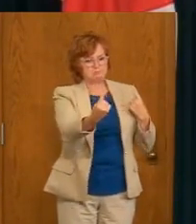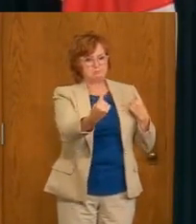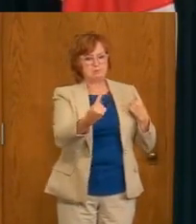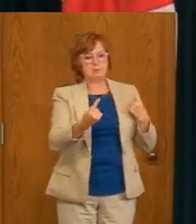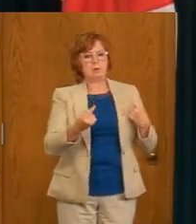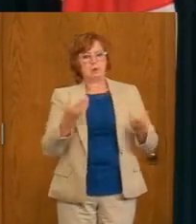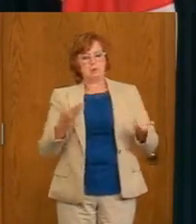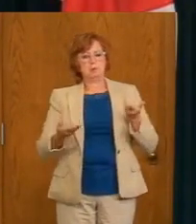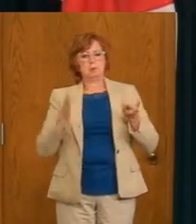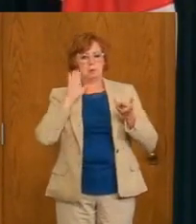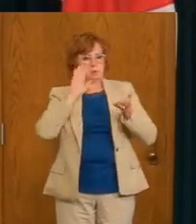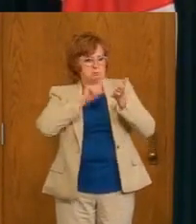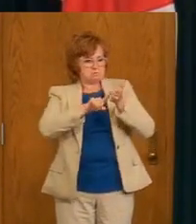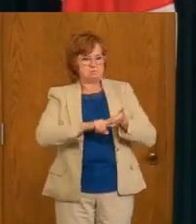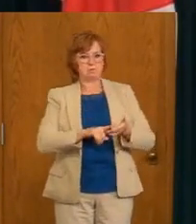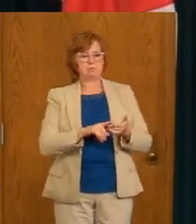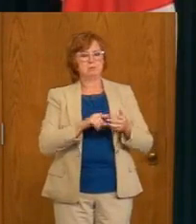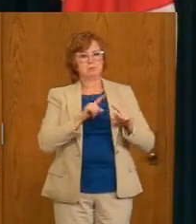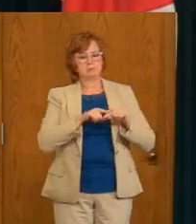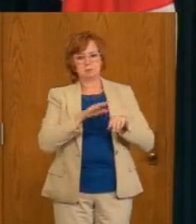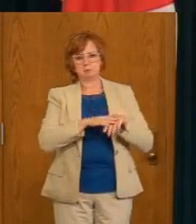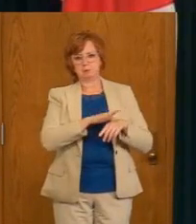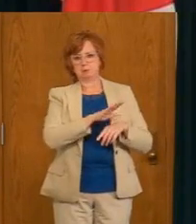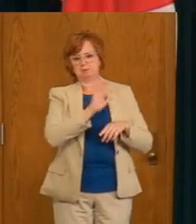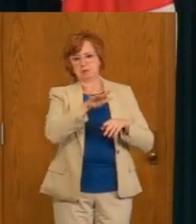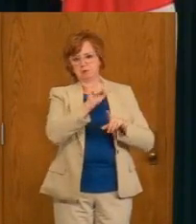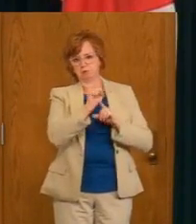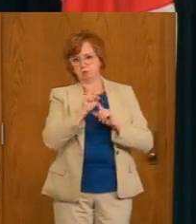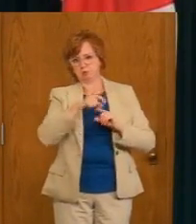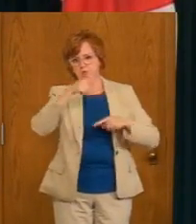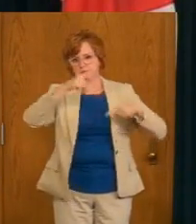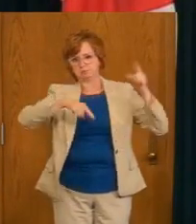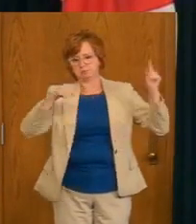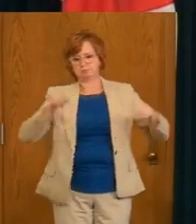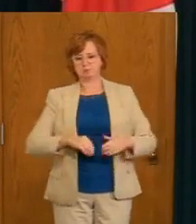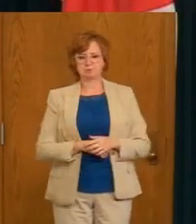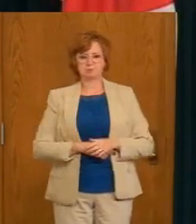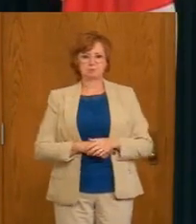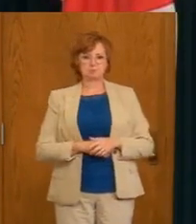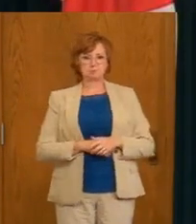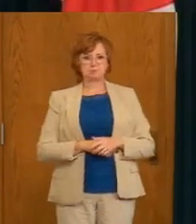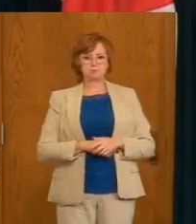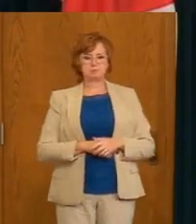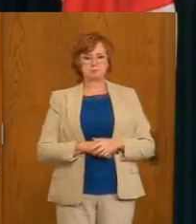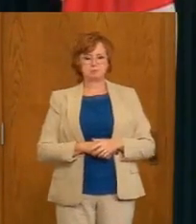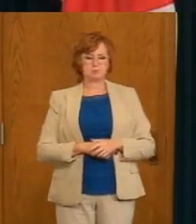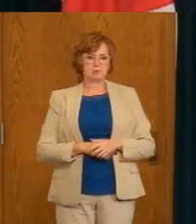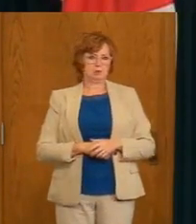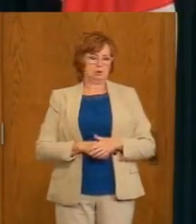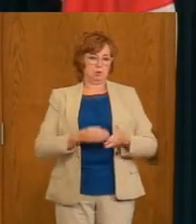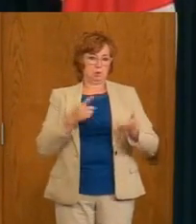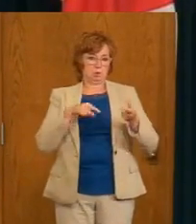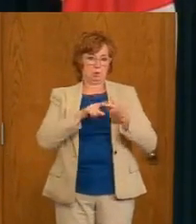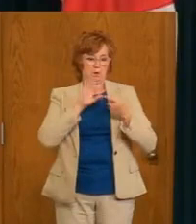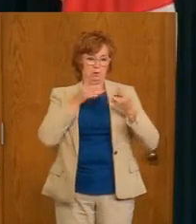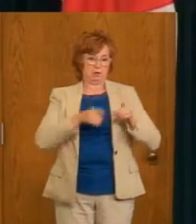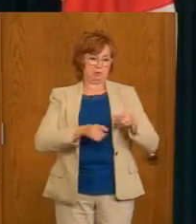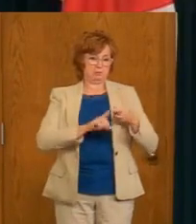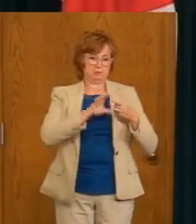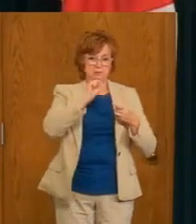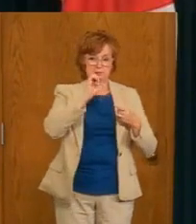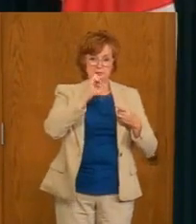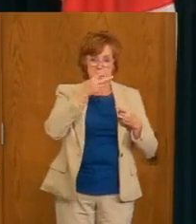2 or 3 months into their, after completing their final vaccination and plateauing, they are seeing a bit of a resurgence.